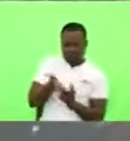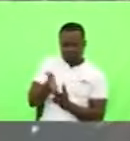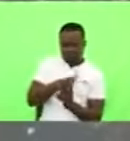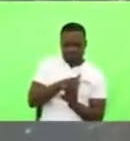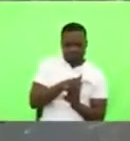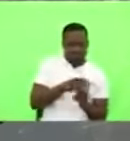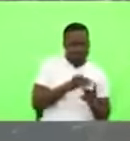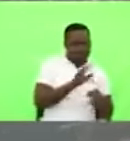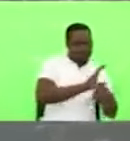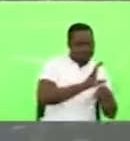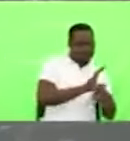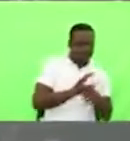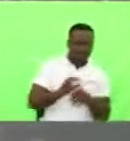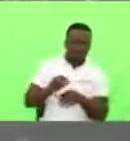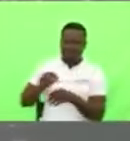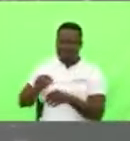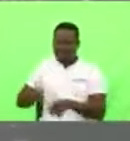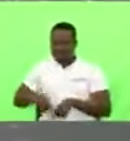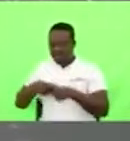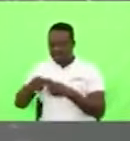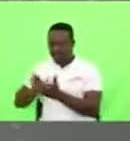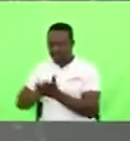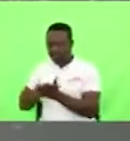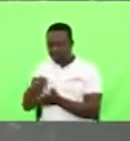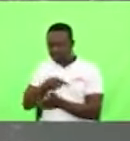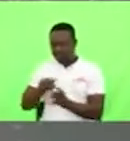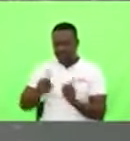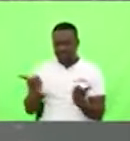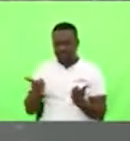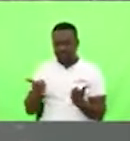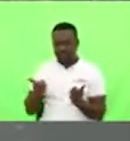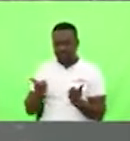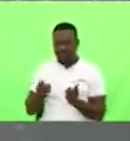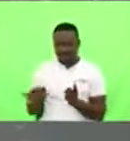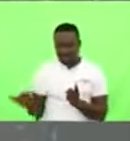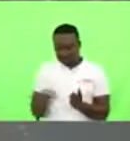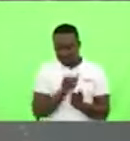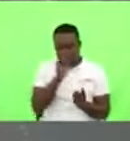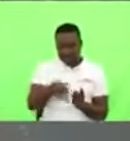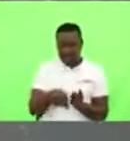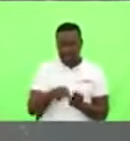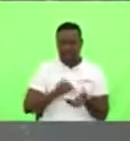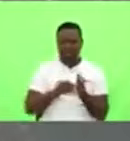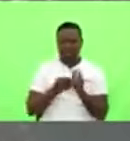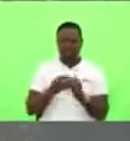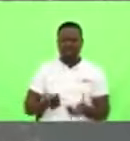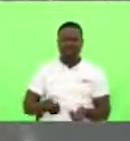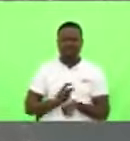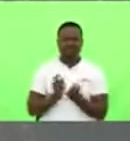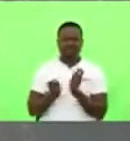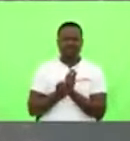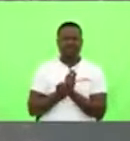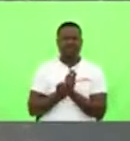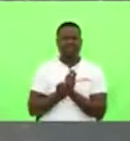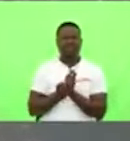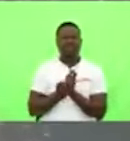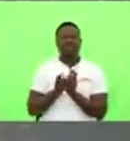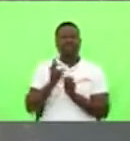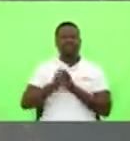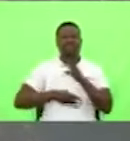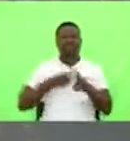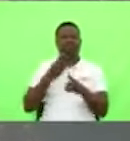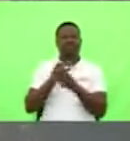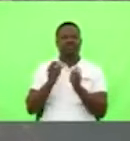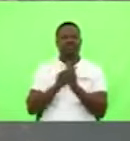campus, we shall transform this world with our light and our salt. How many of